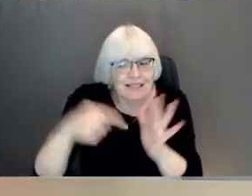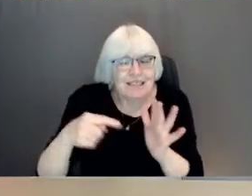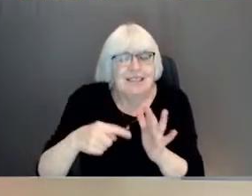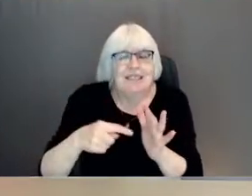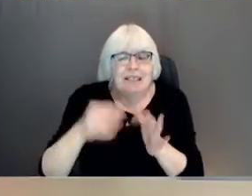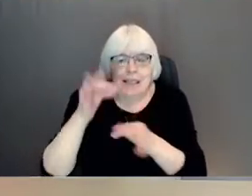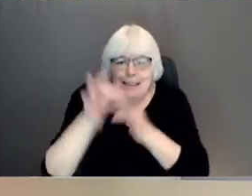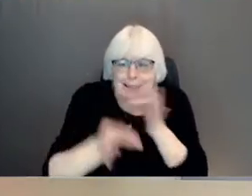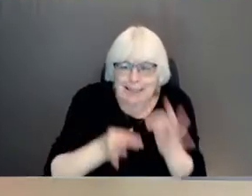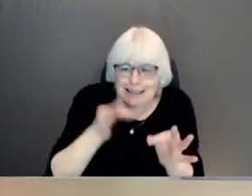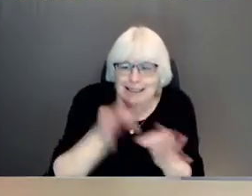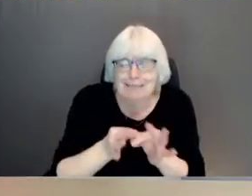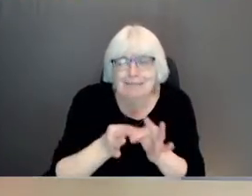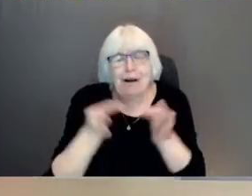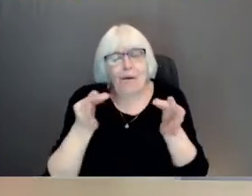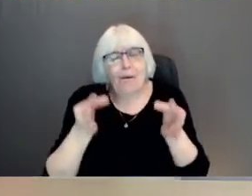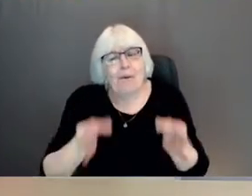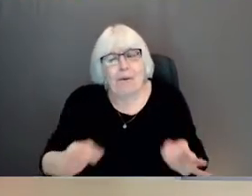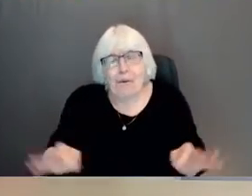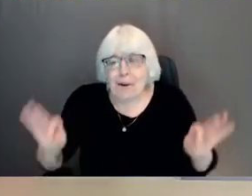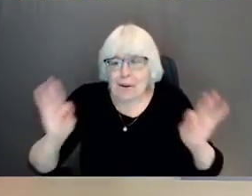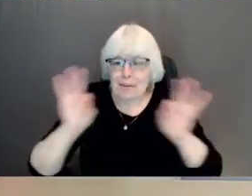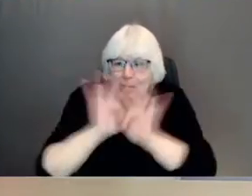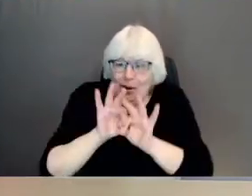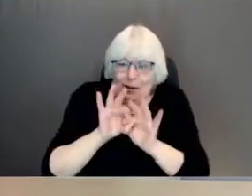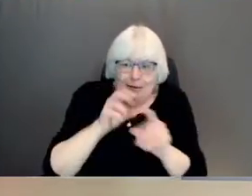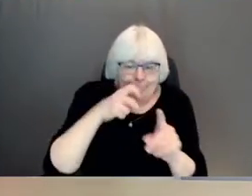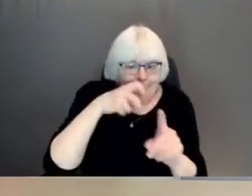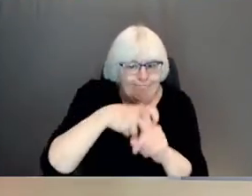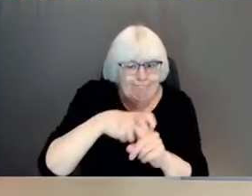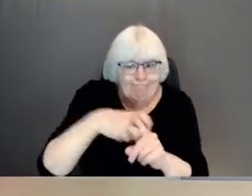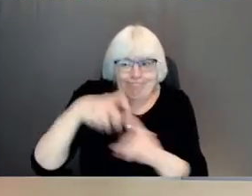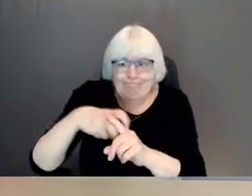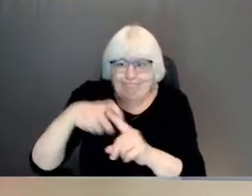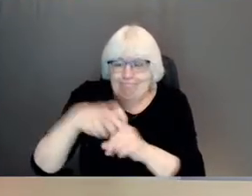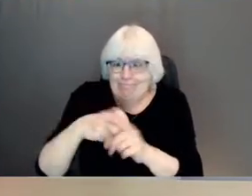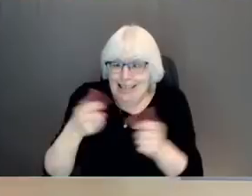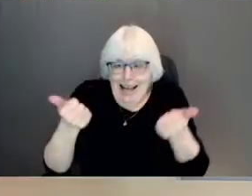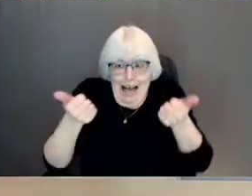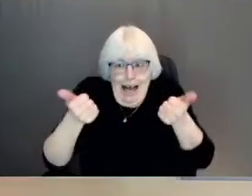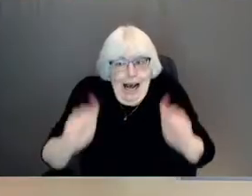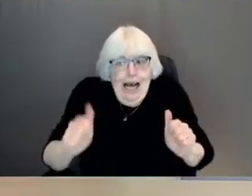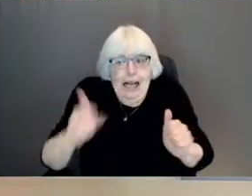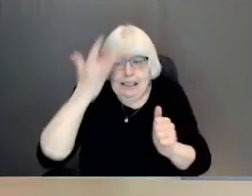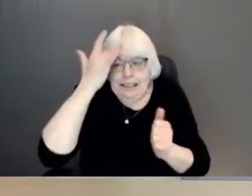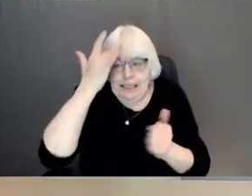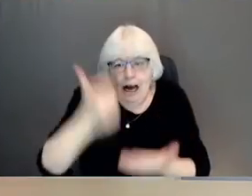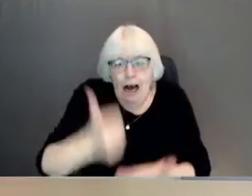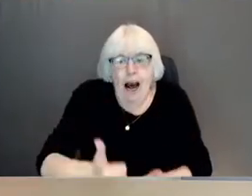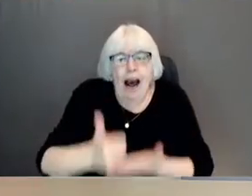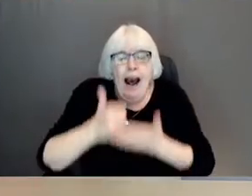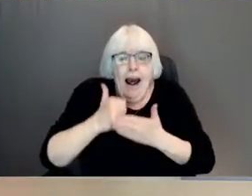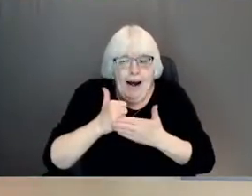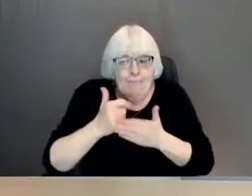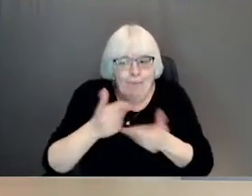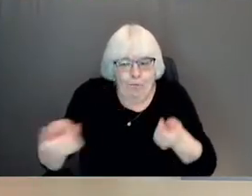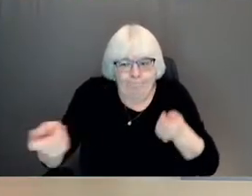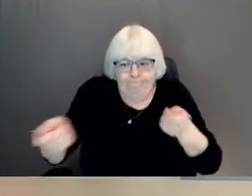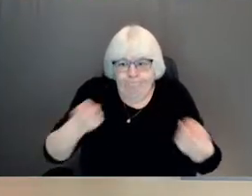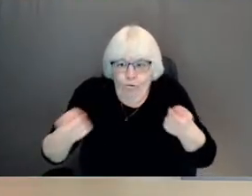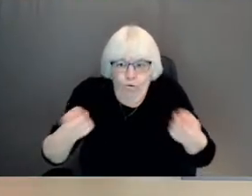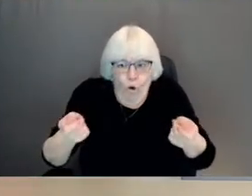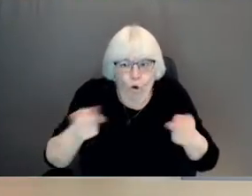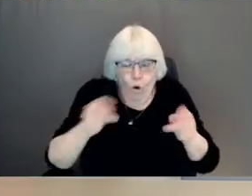cases and fulfill our important responsibility to conduct disease surveillance and report nationally. Our testing strategy